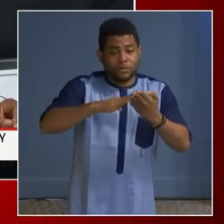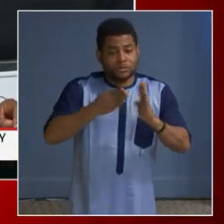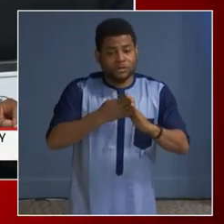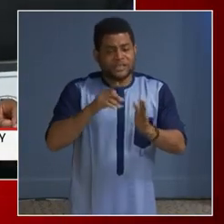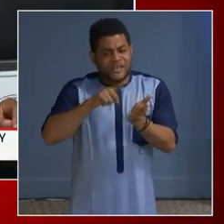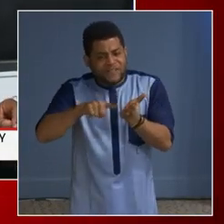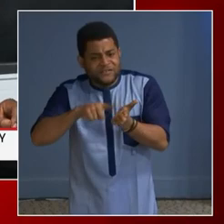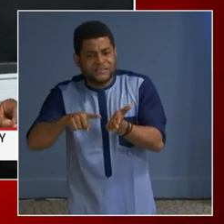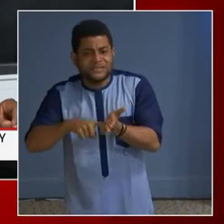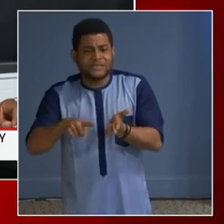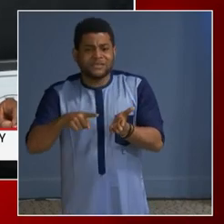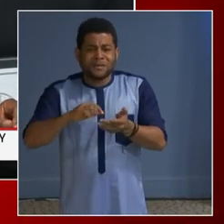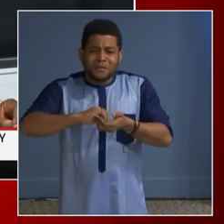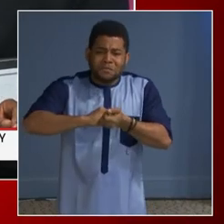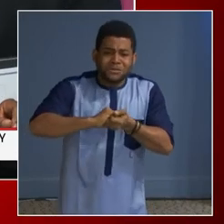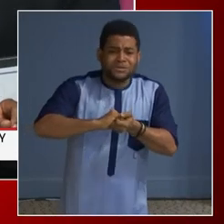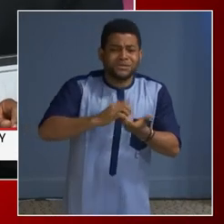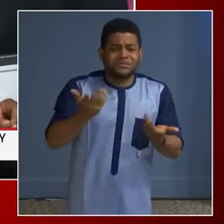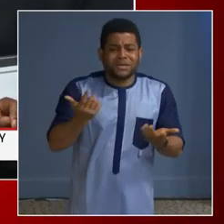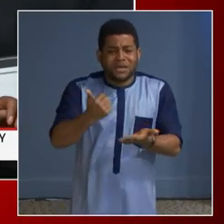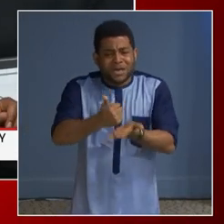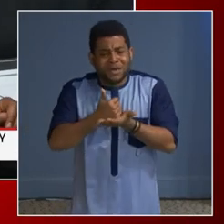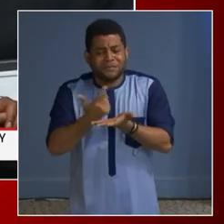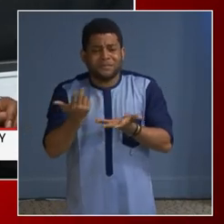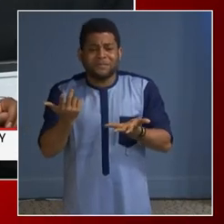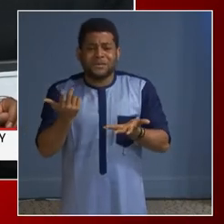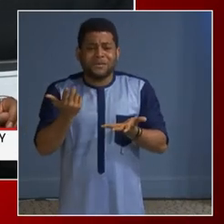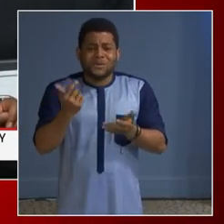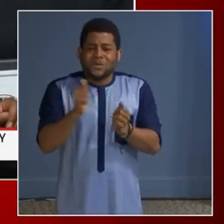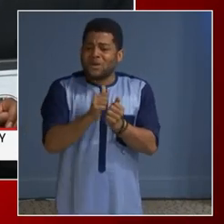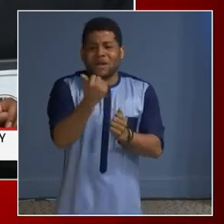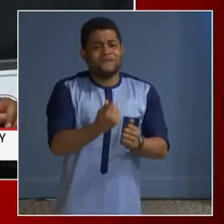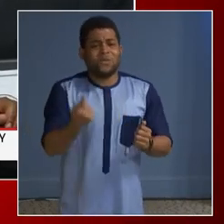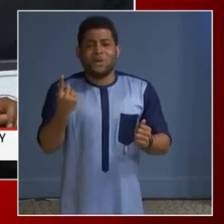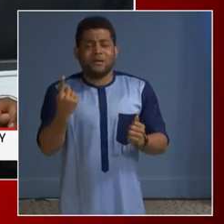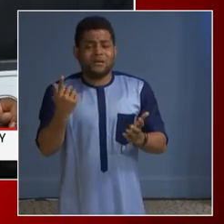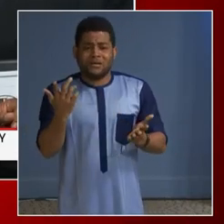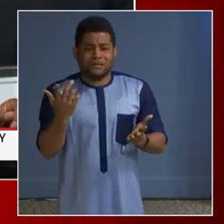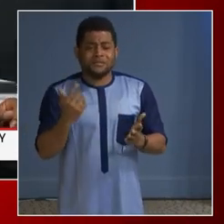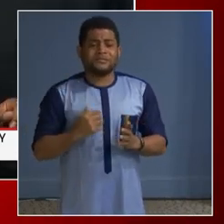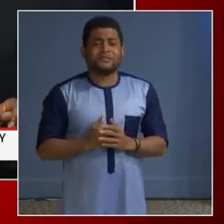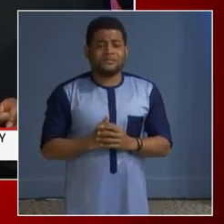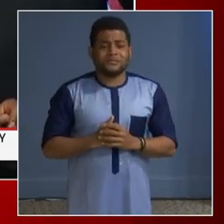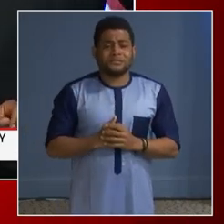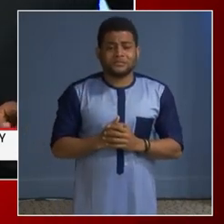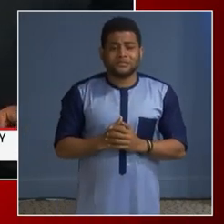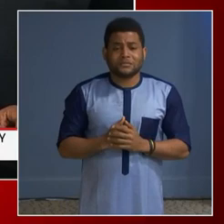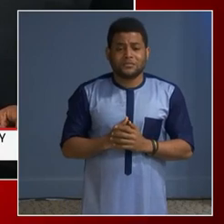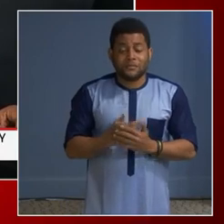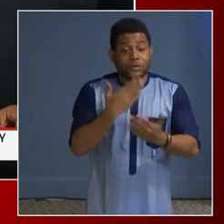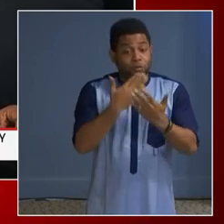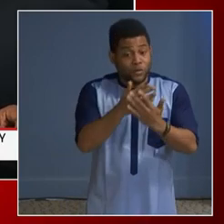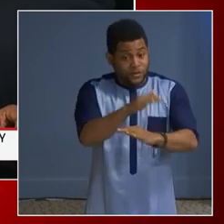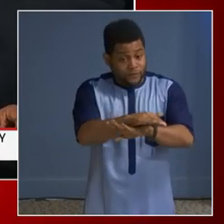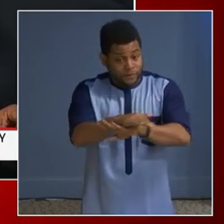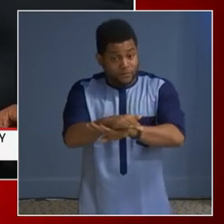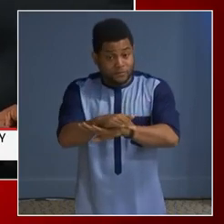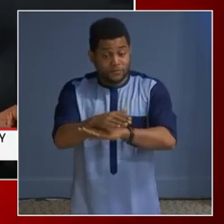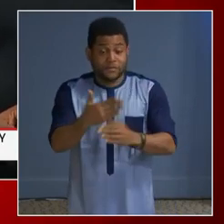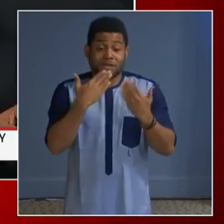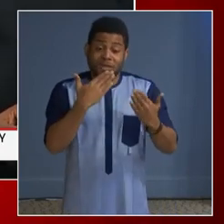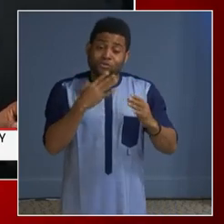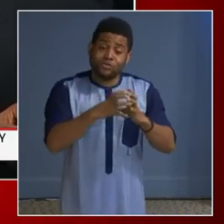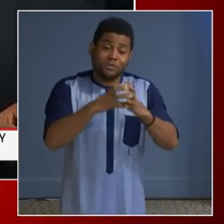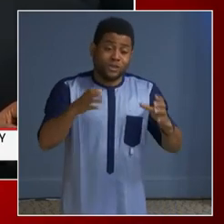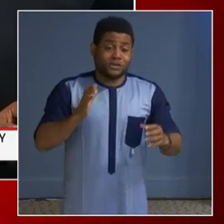and it will take our partnerships with those agencies that have helped us along the way. Good evening, everyone, and thank you for coming. Our presence